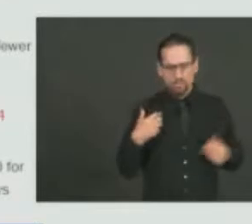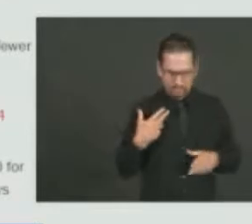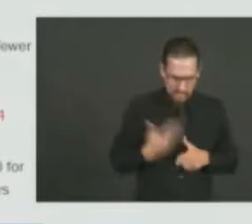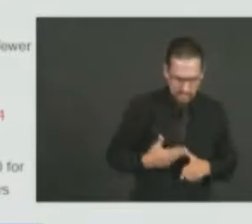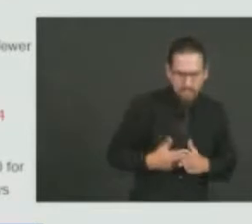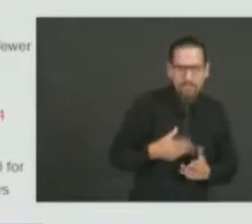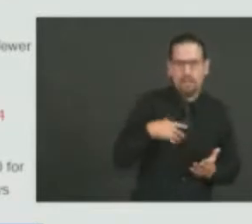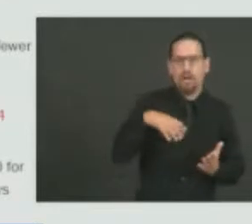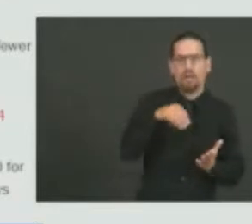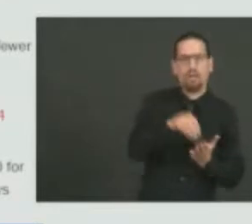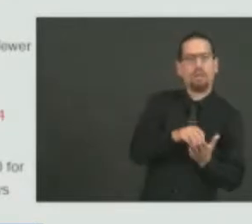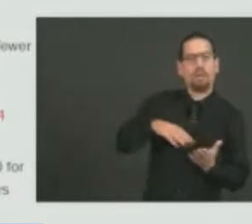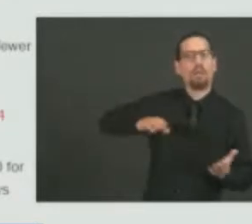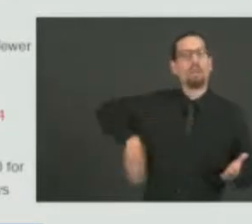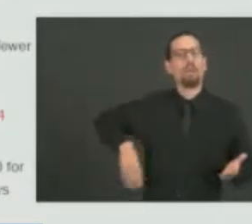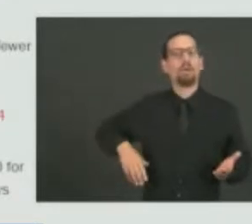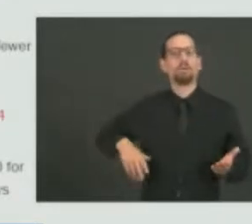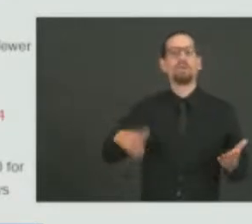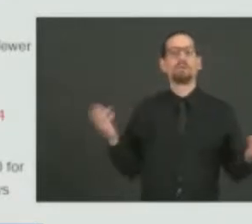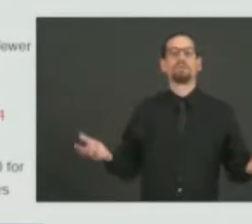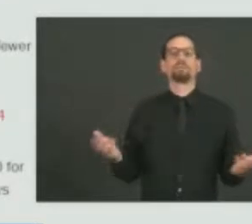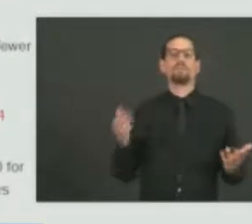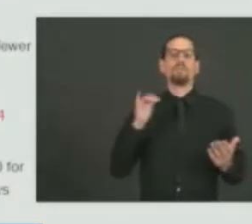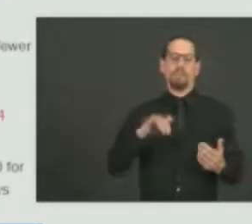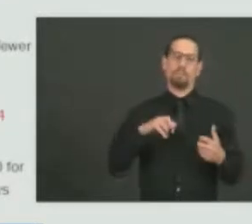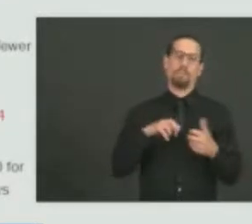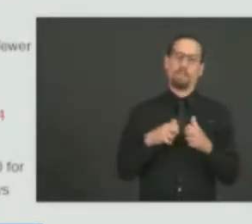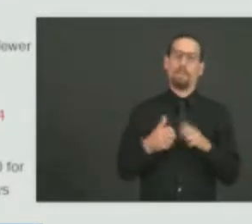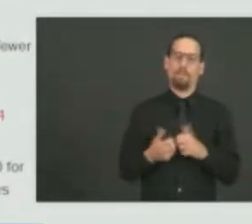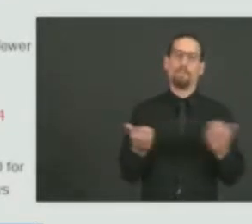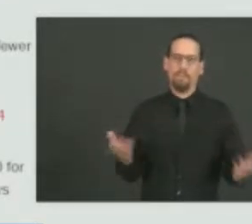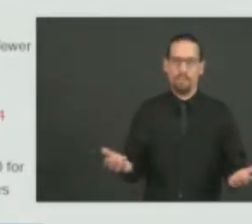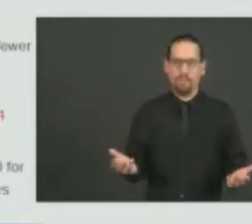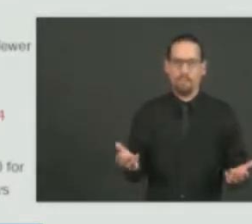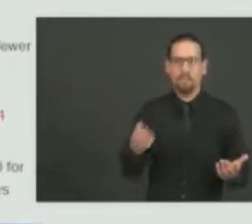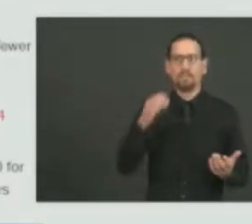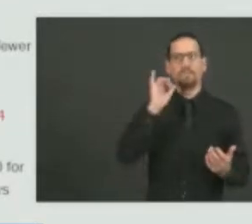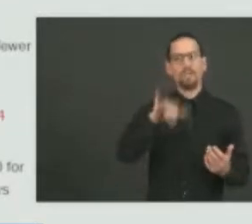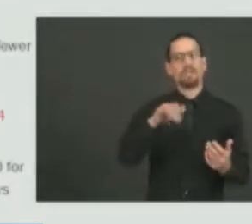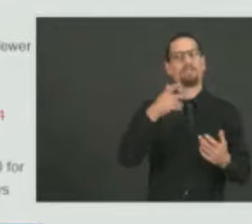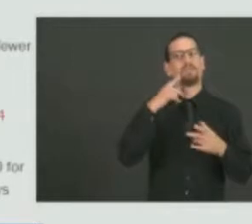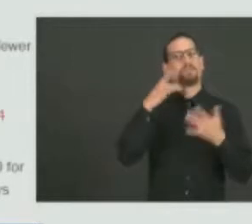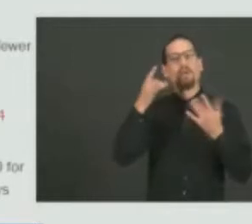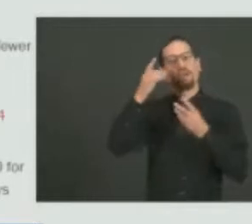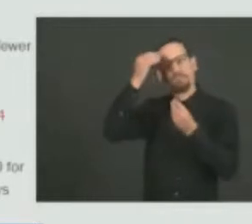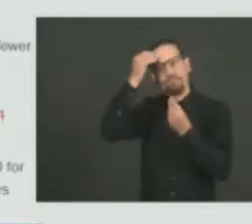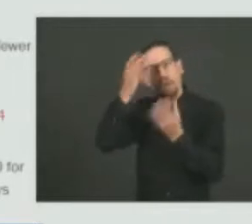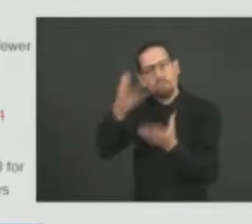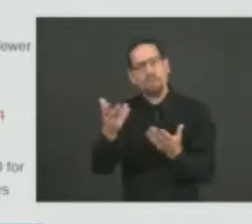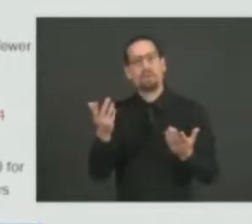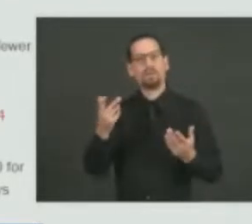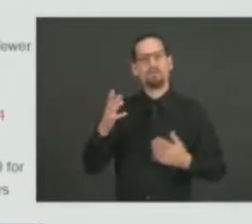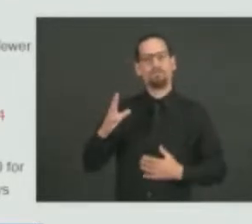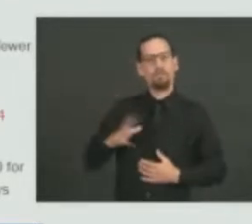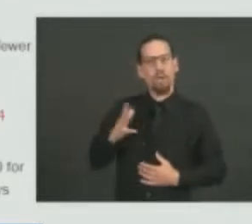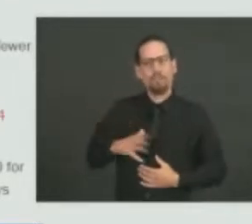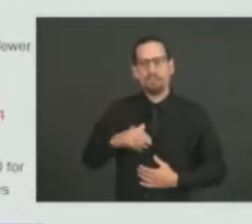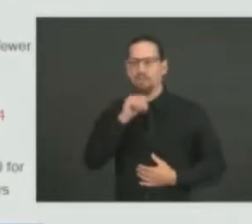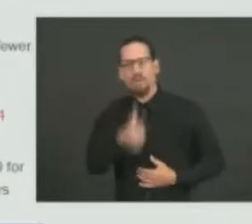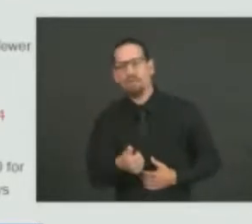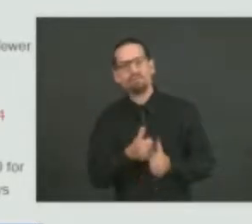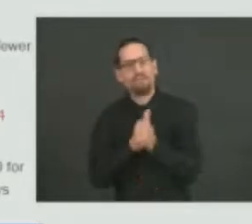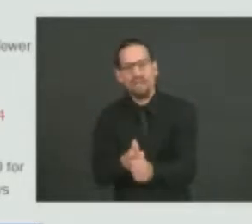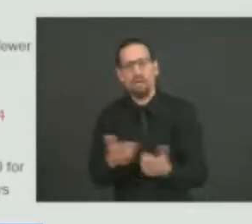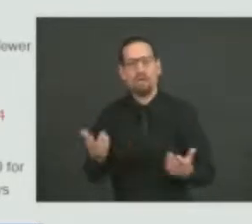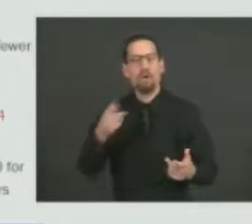gatherings that are really a problem. They're informal, they're not very structured. It's hard to get a handle on exactly how